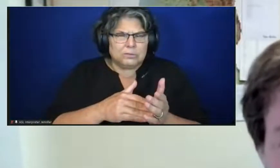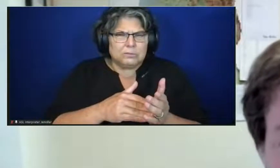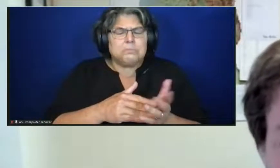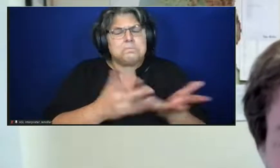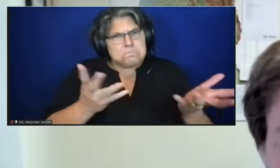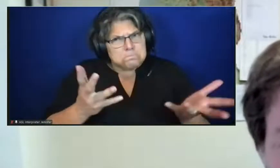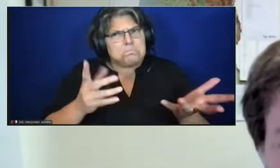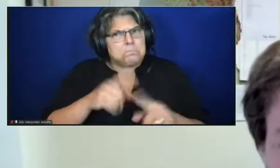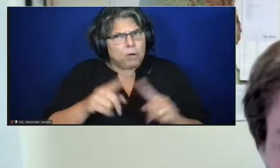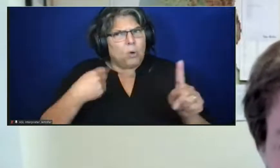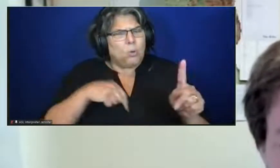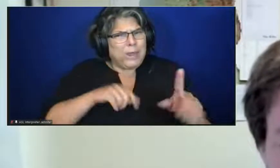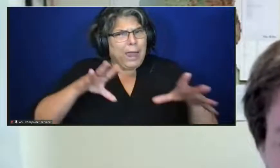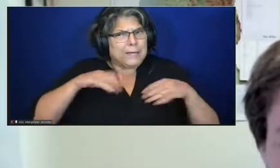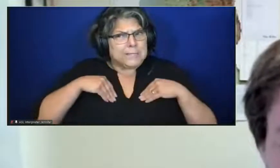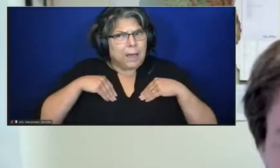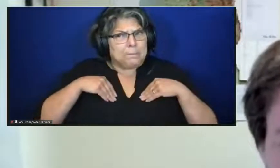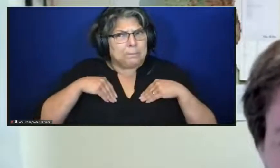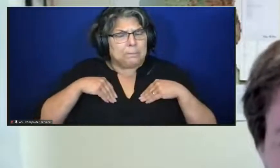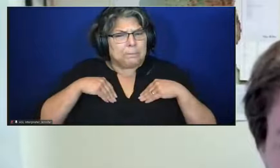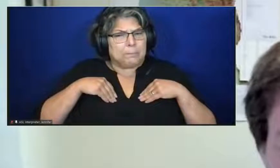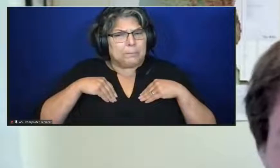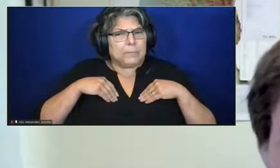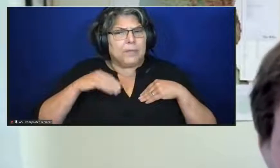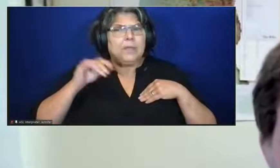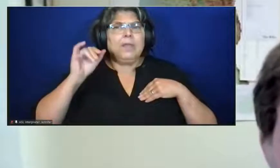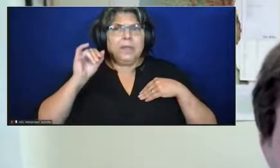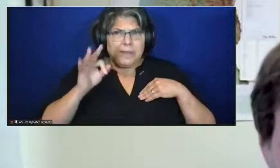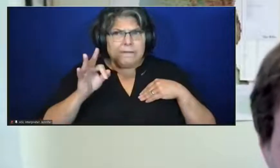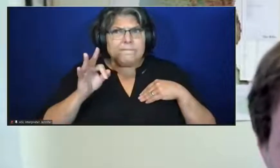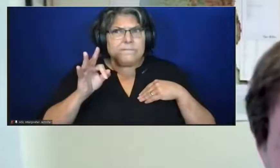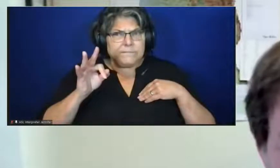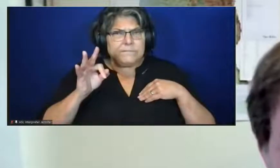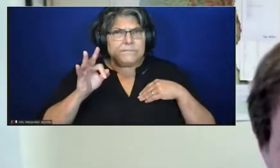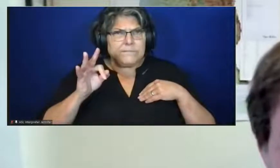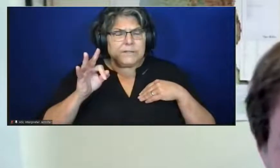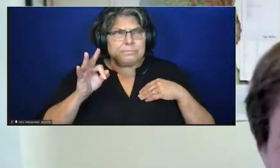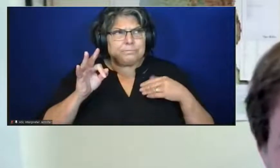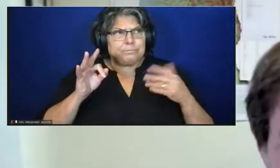accept that when there's a huge